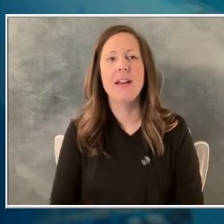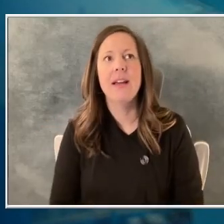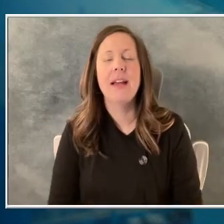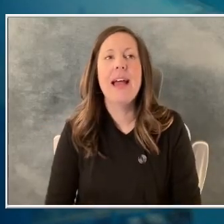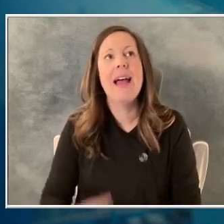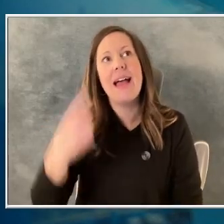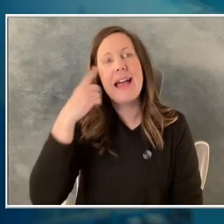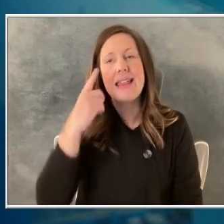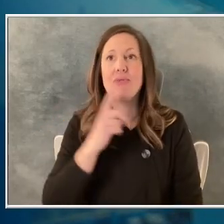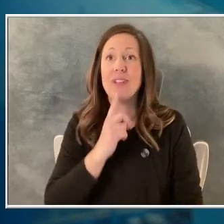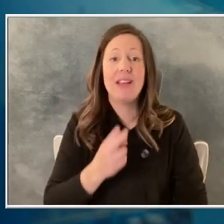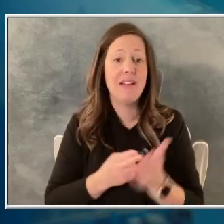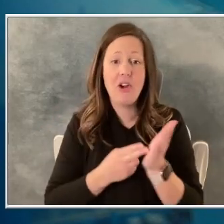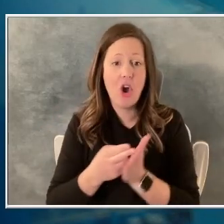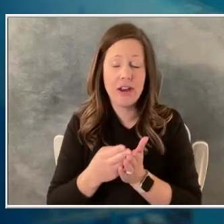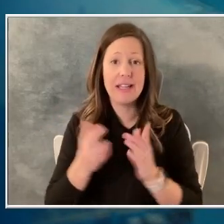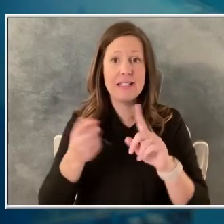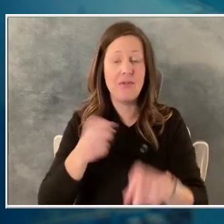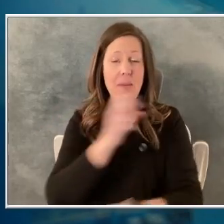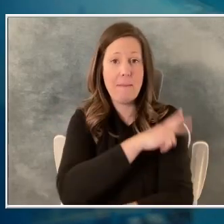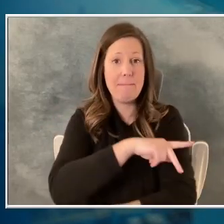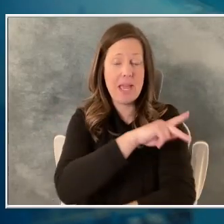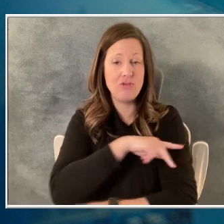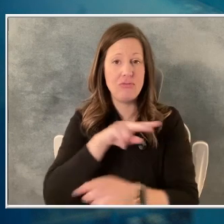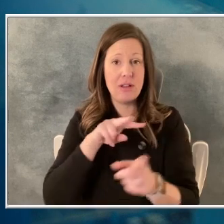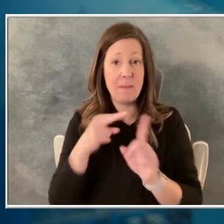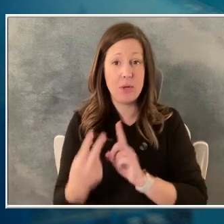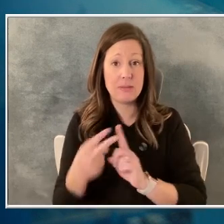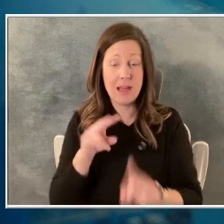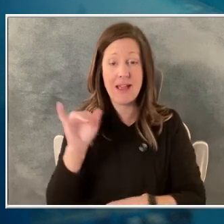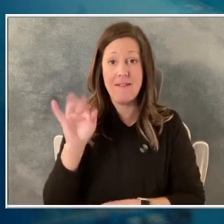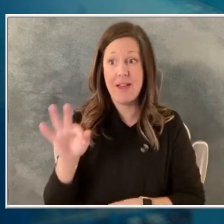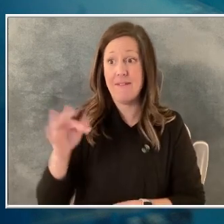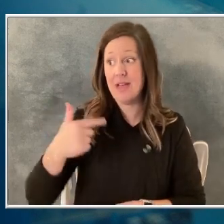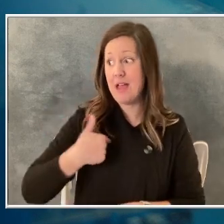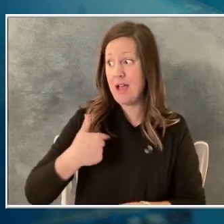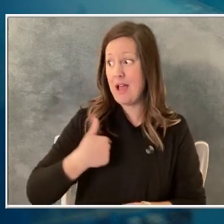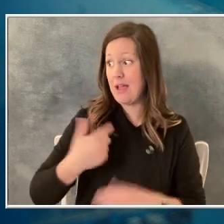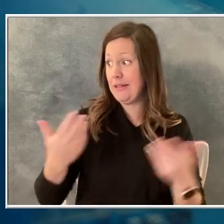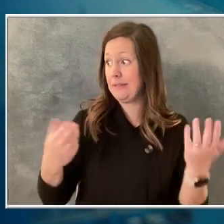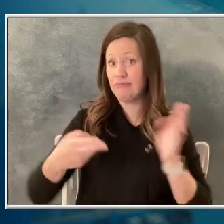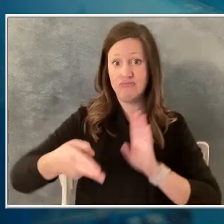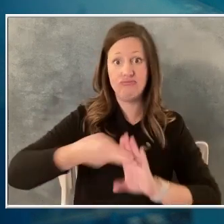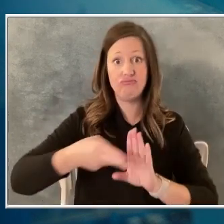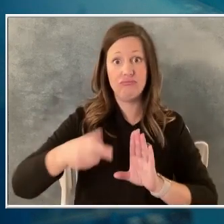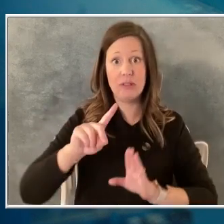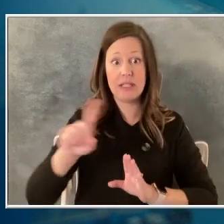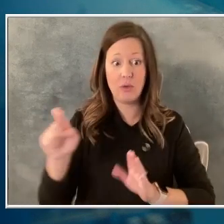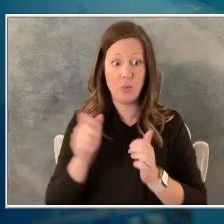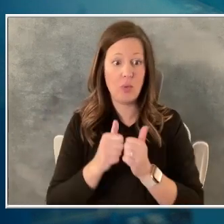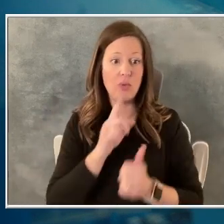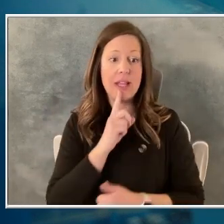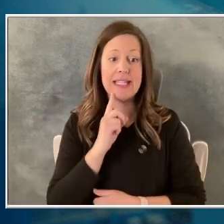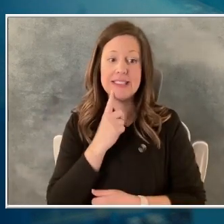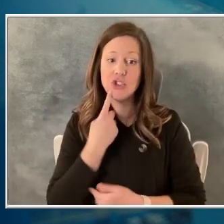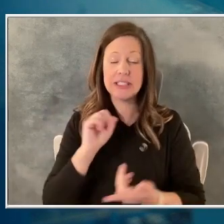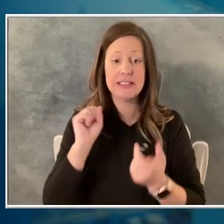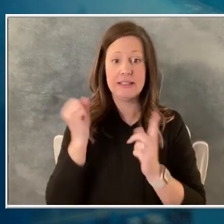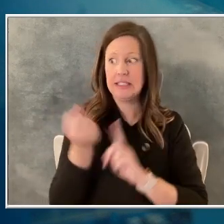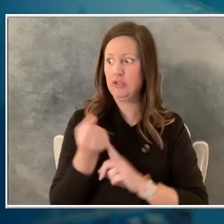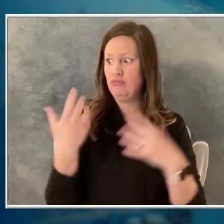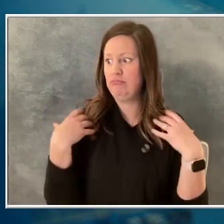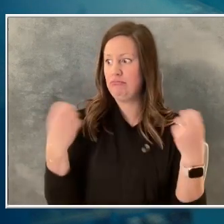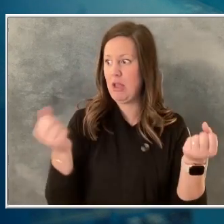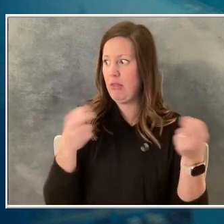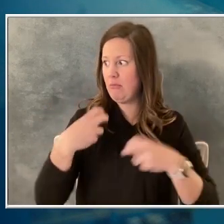honest, thinking from a patient's perspective, if I were diagnosed with a serious condition like cancer, I probably